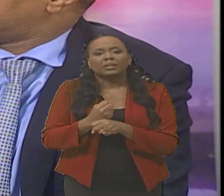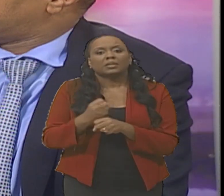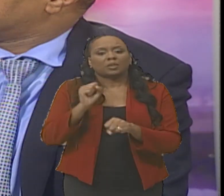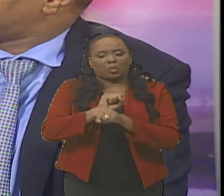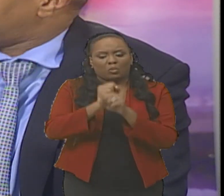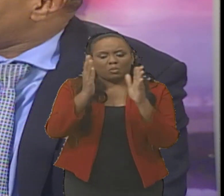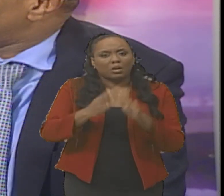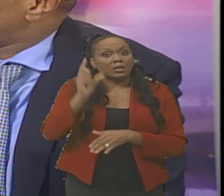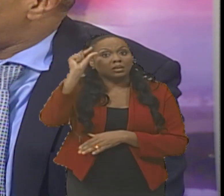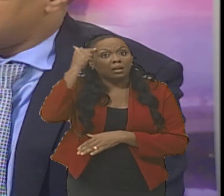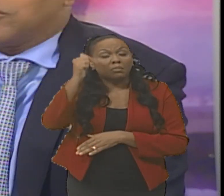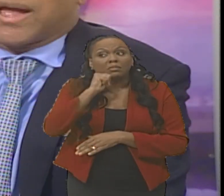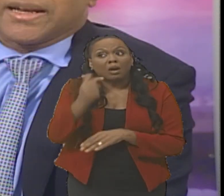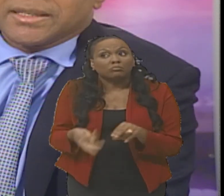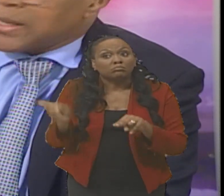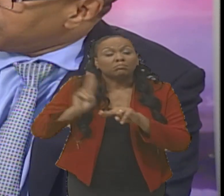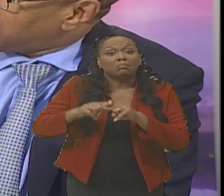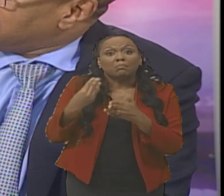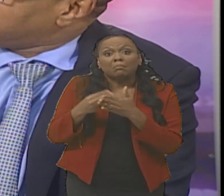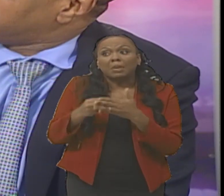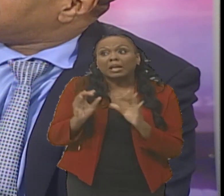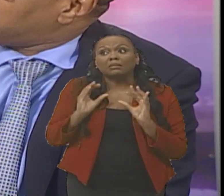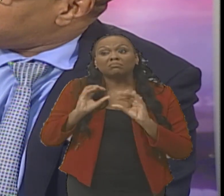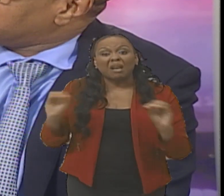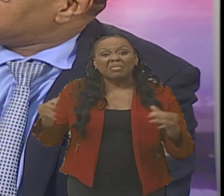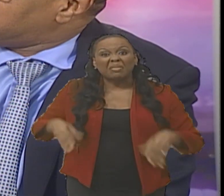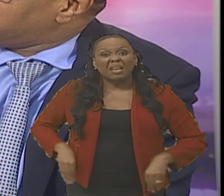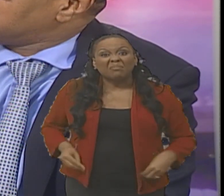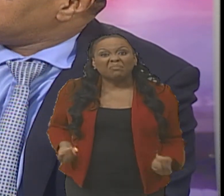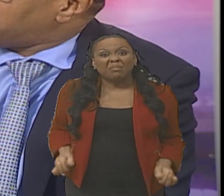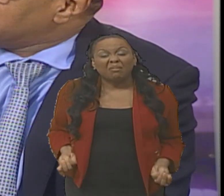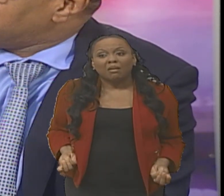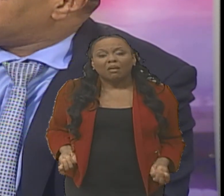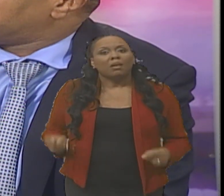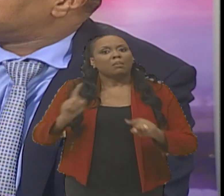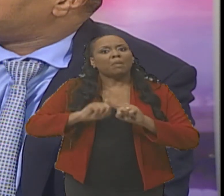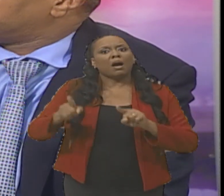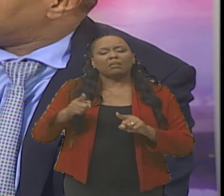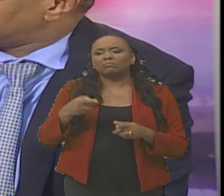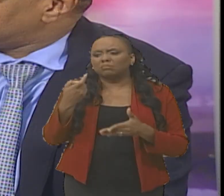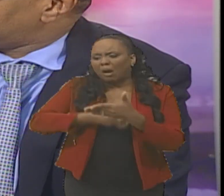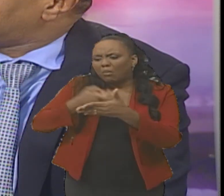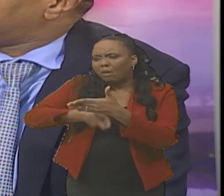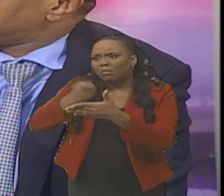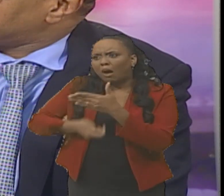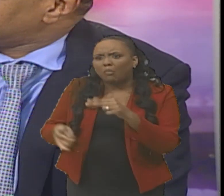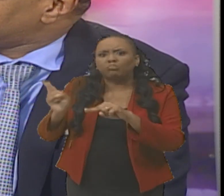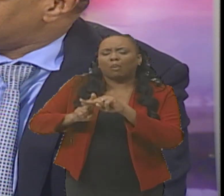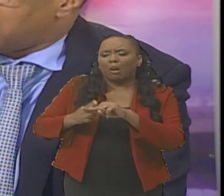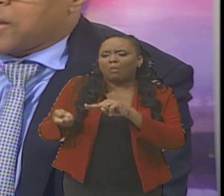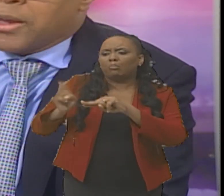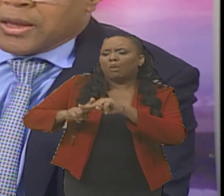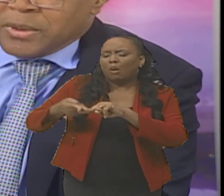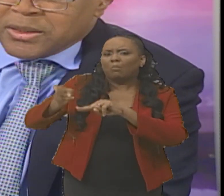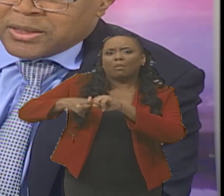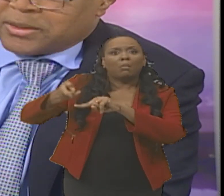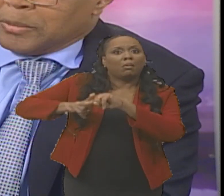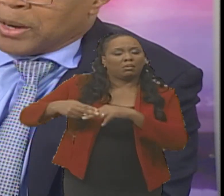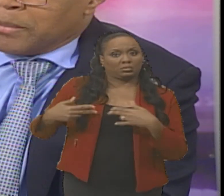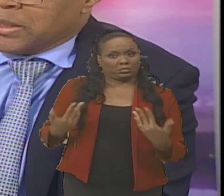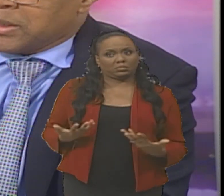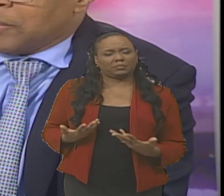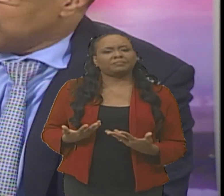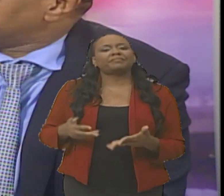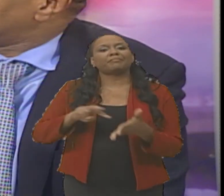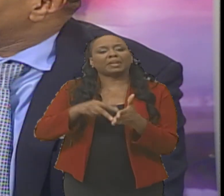increase in salaries. True. And at the same time, the cost of living has been rising because of inflation and other measures. It means that, as the